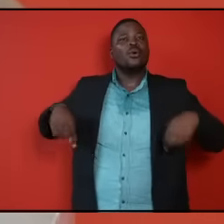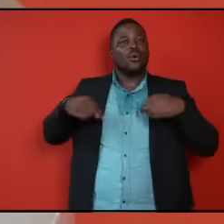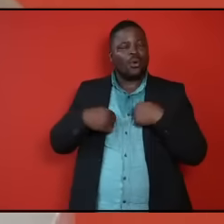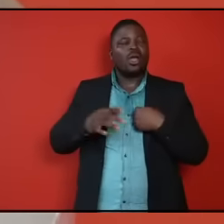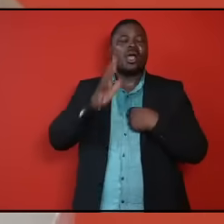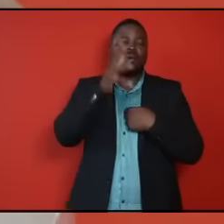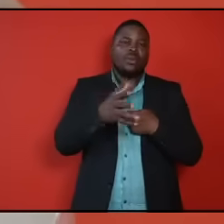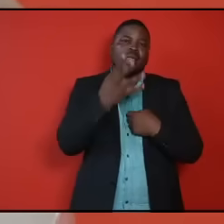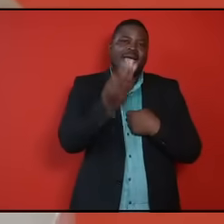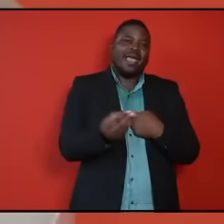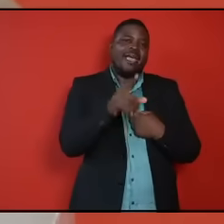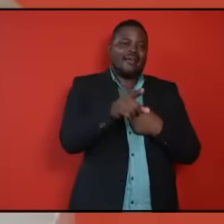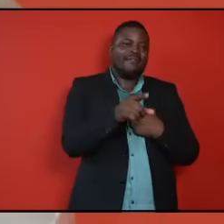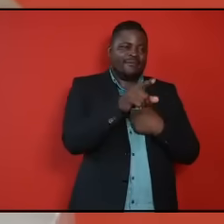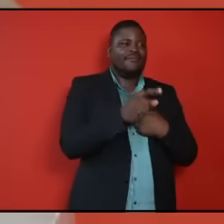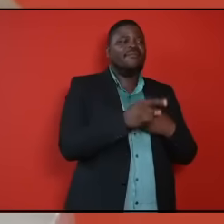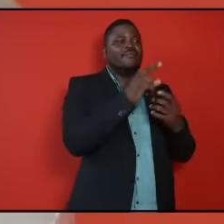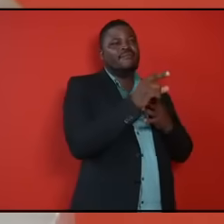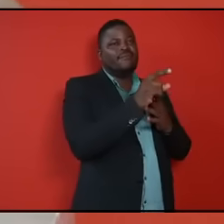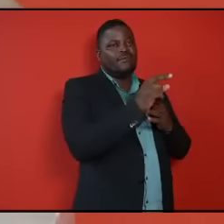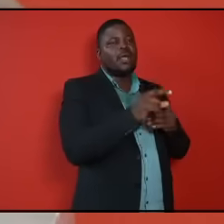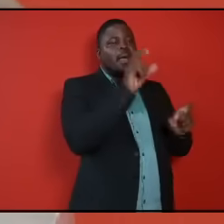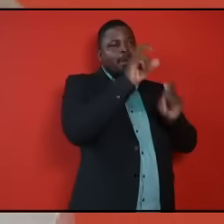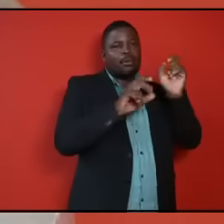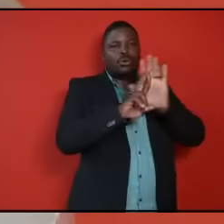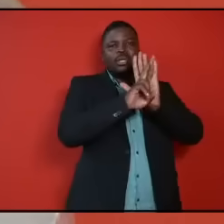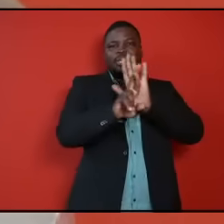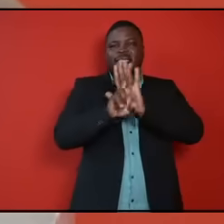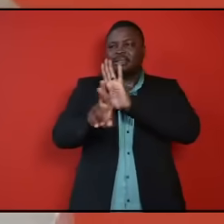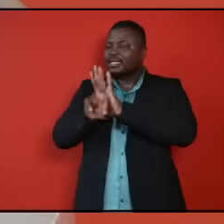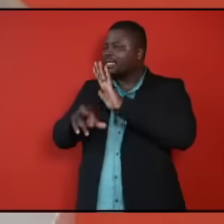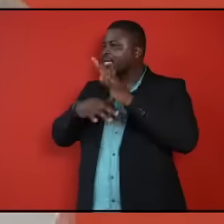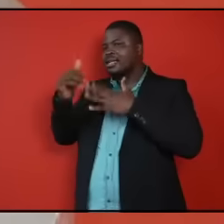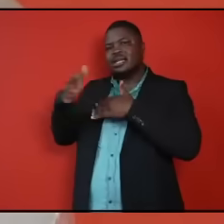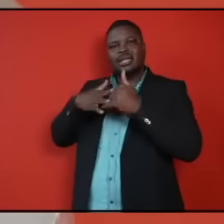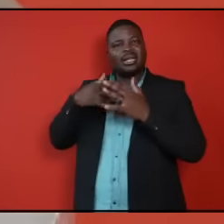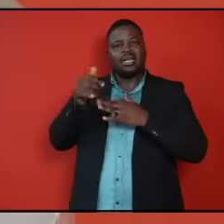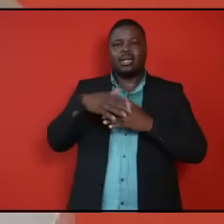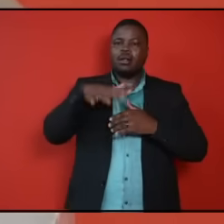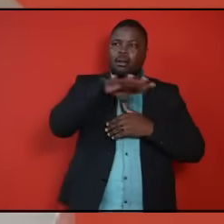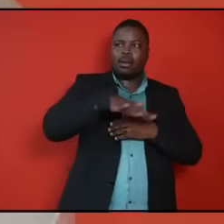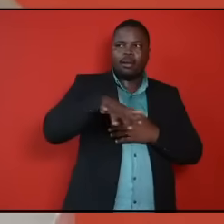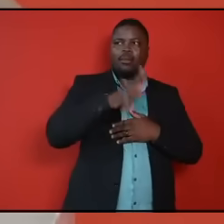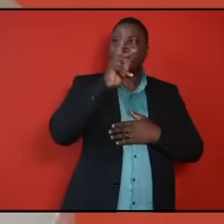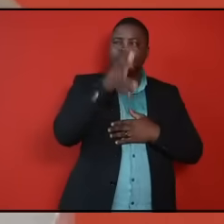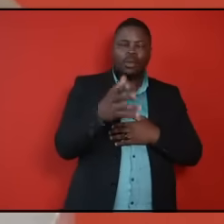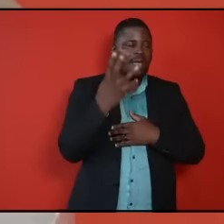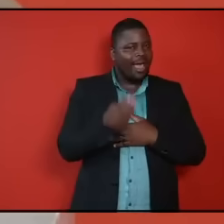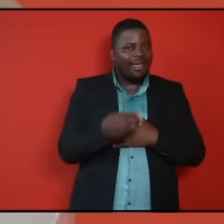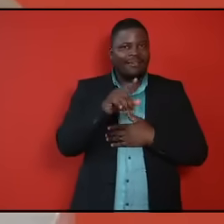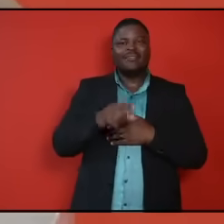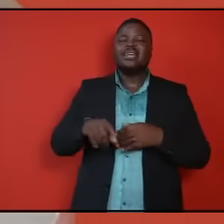tribalistic regional organization. Everywhere, including in KZN, including in Nkandla.